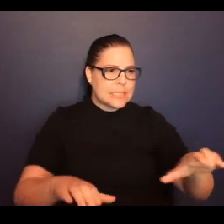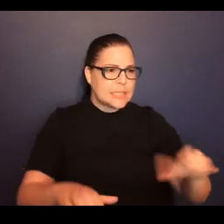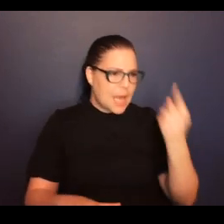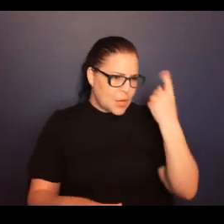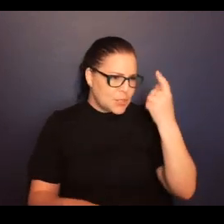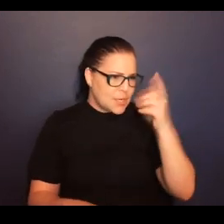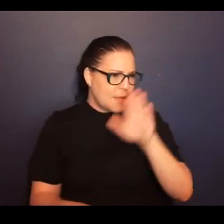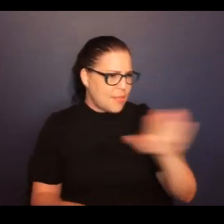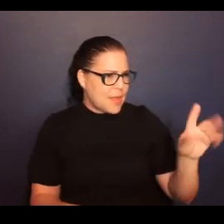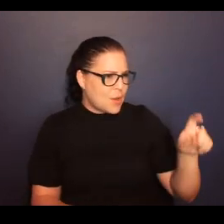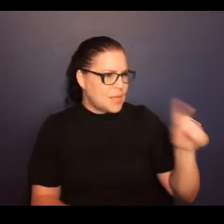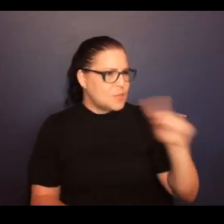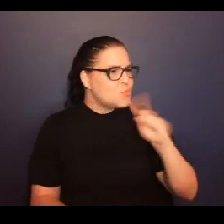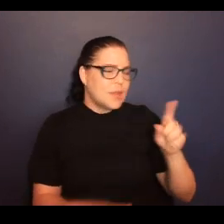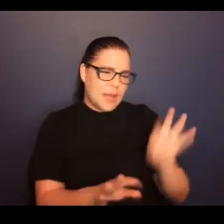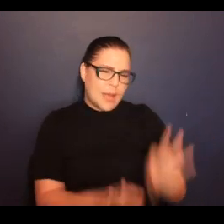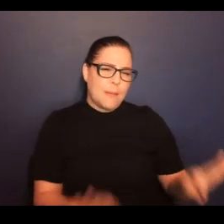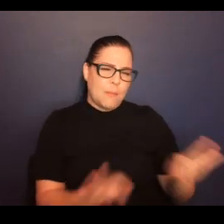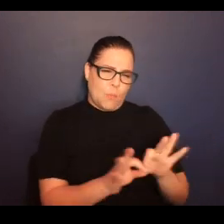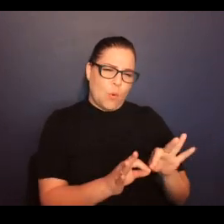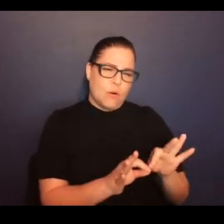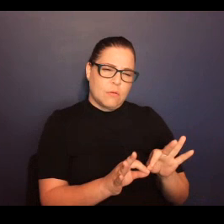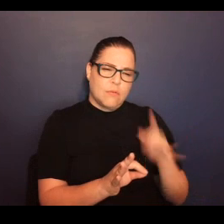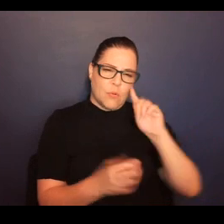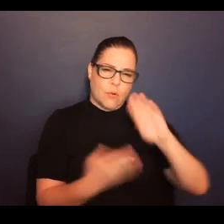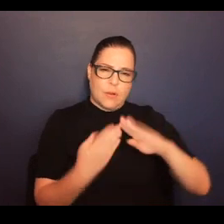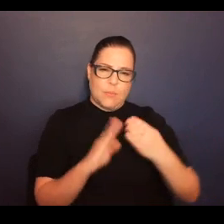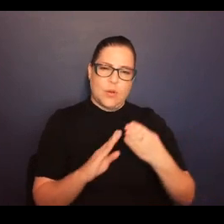is important. So I share that sentiment.